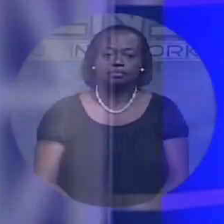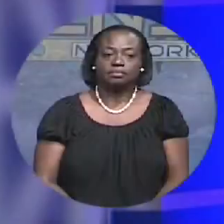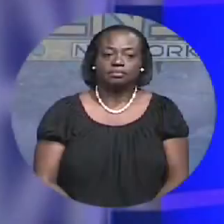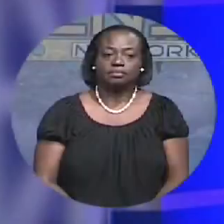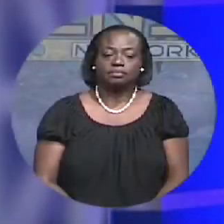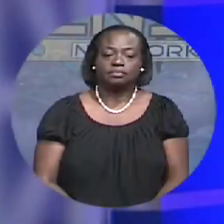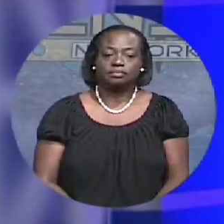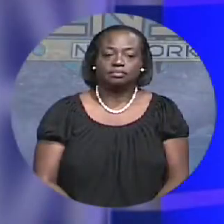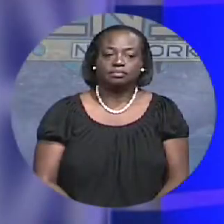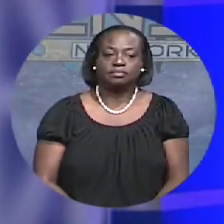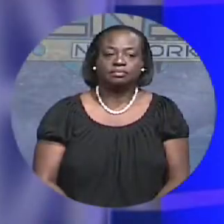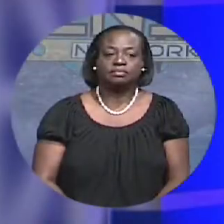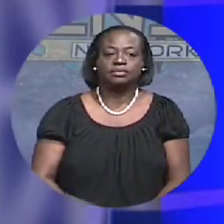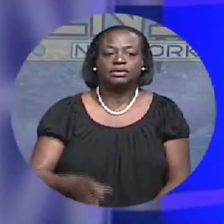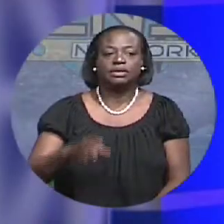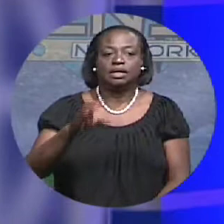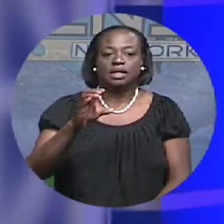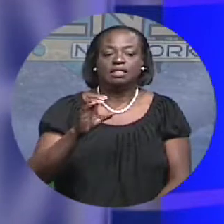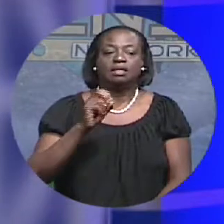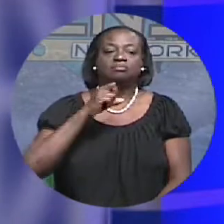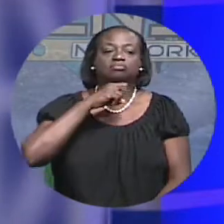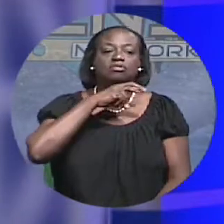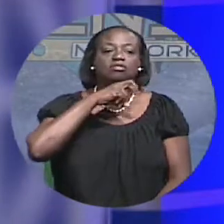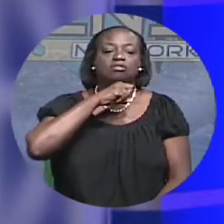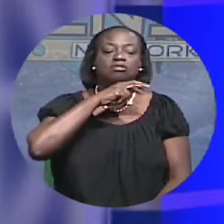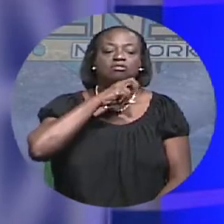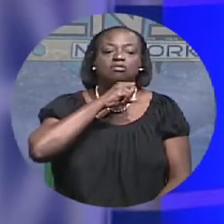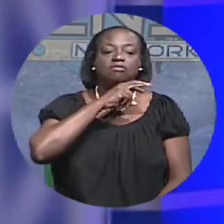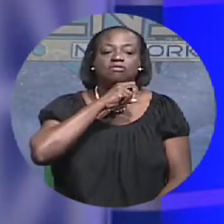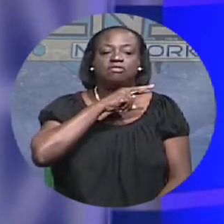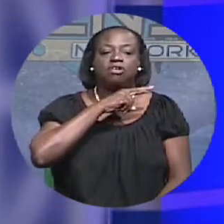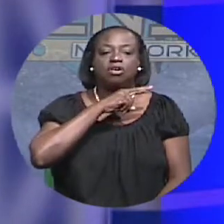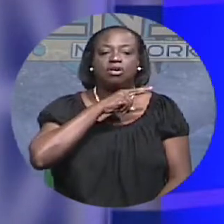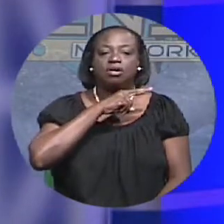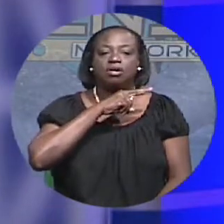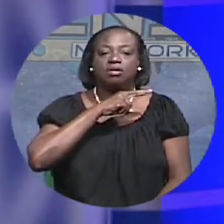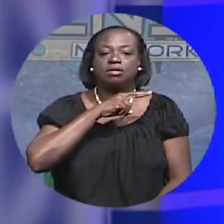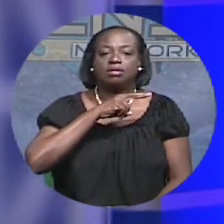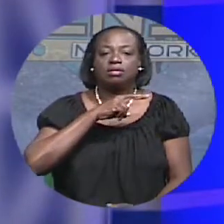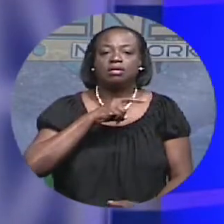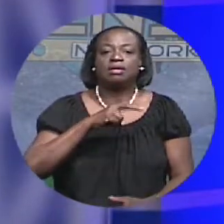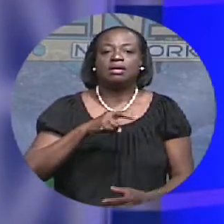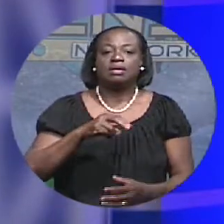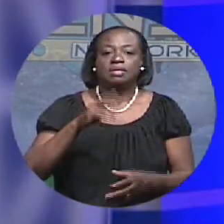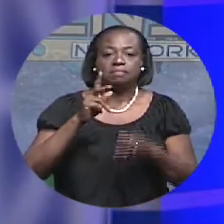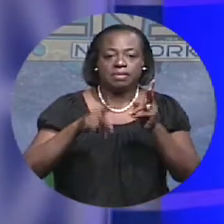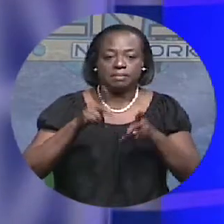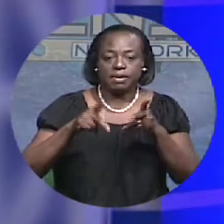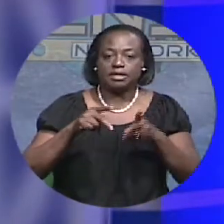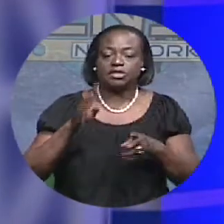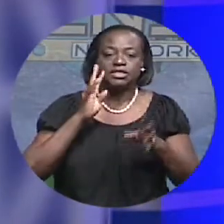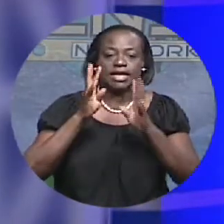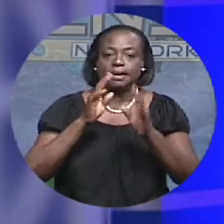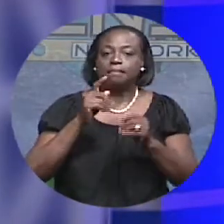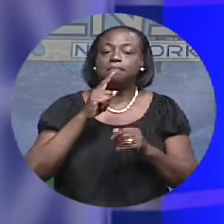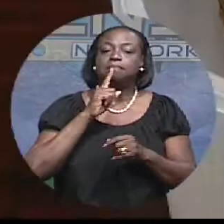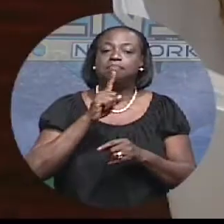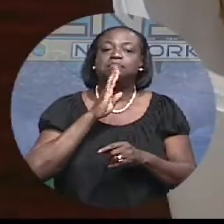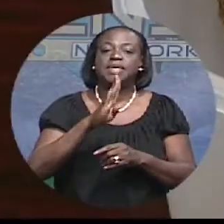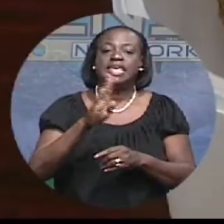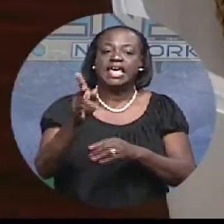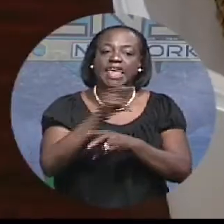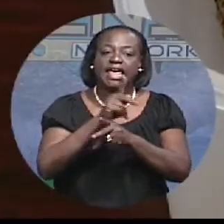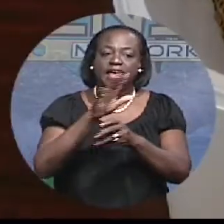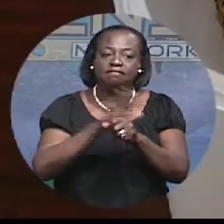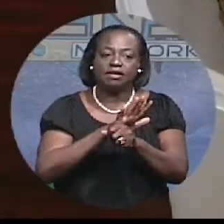The Cane Toad Task Force has mobilized and residents are being warned to keep a close eye for the cane toad that loves urban areas